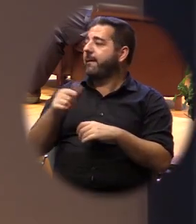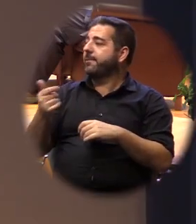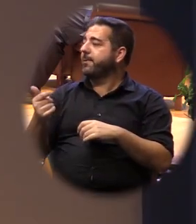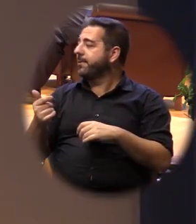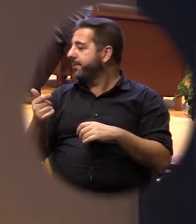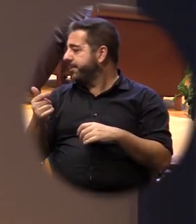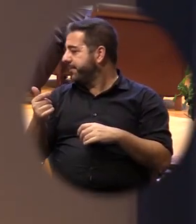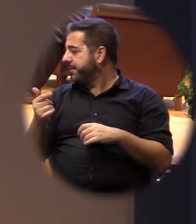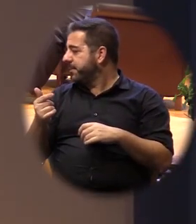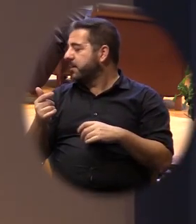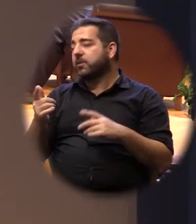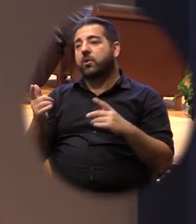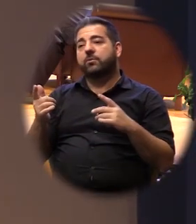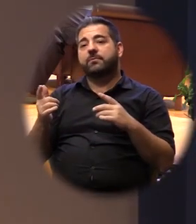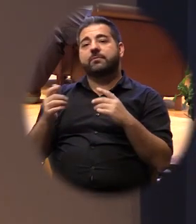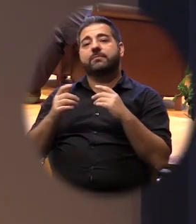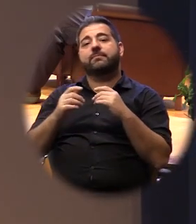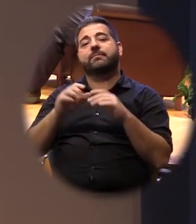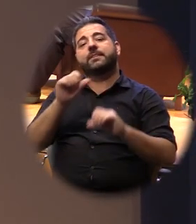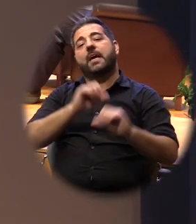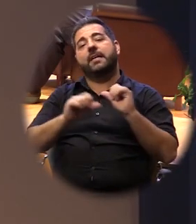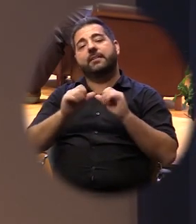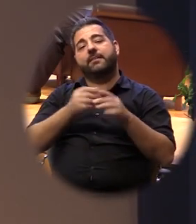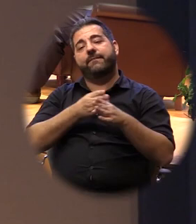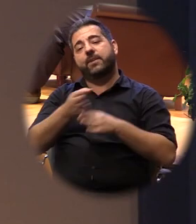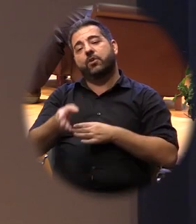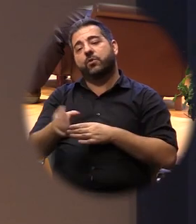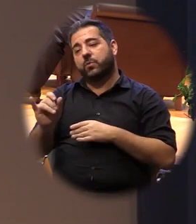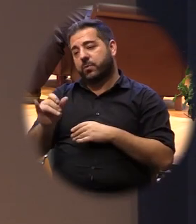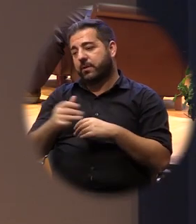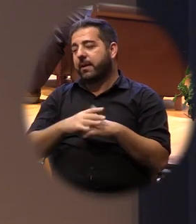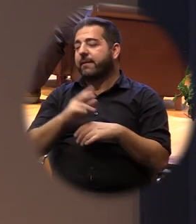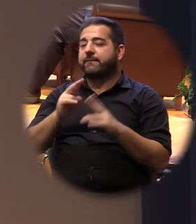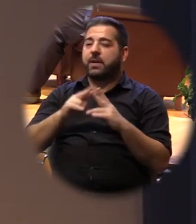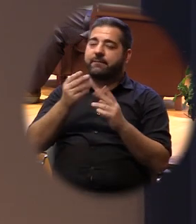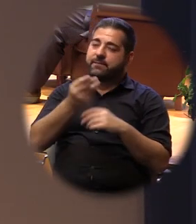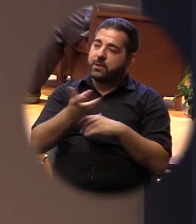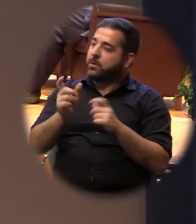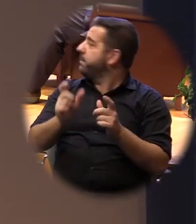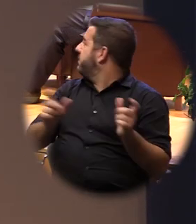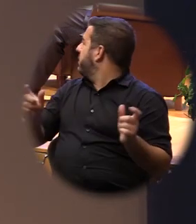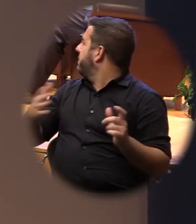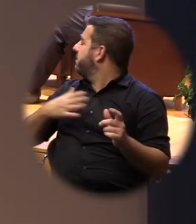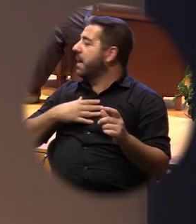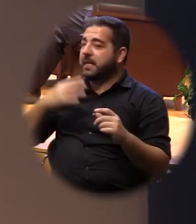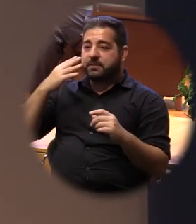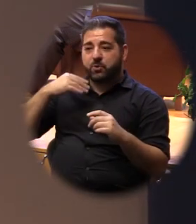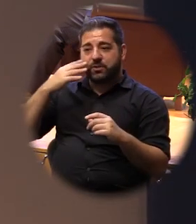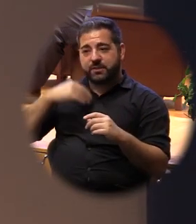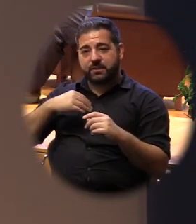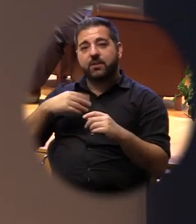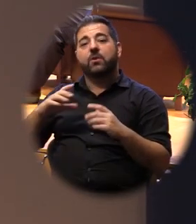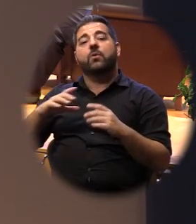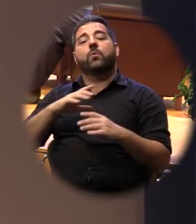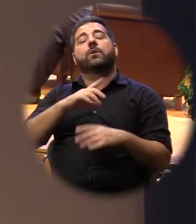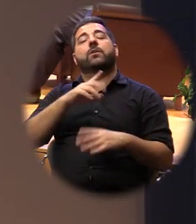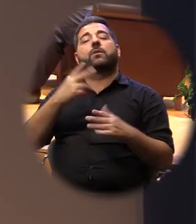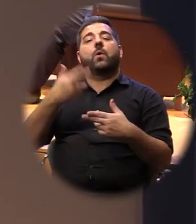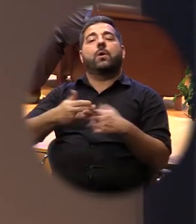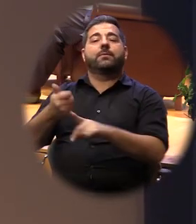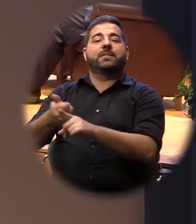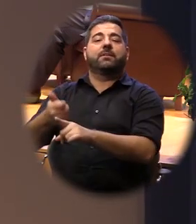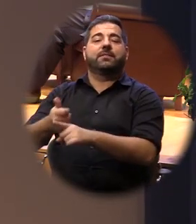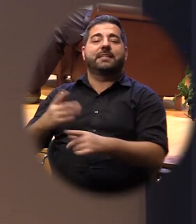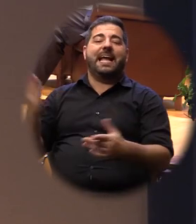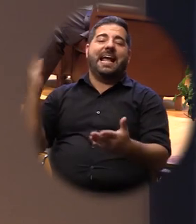sort of contested science fields as well. I think that very few people, in my experience, would characterize themselves as, like,